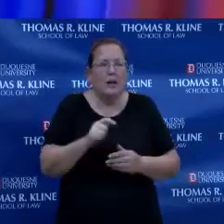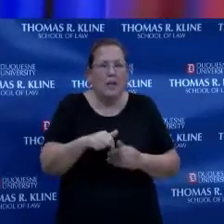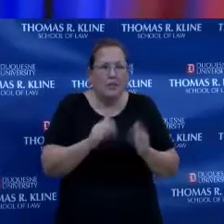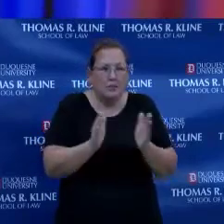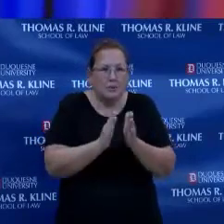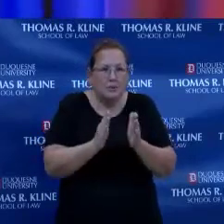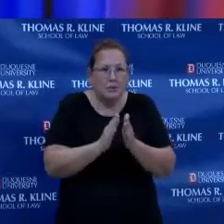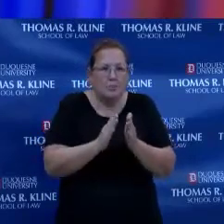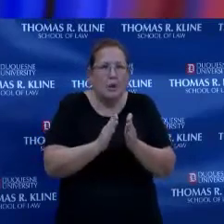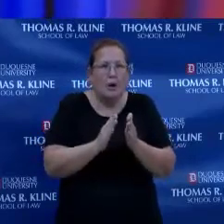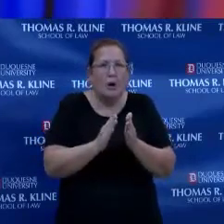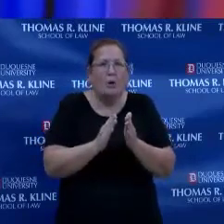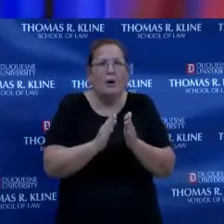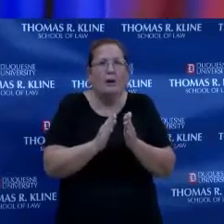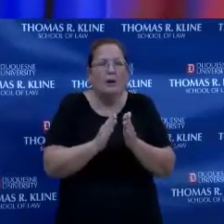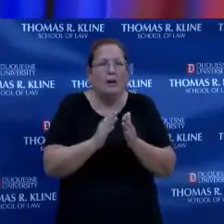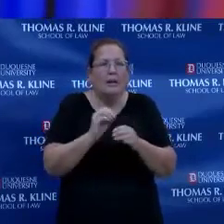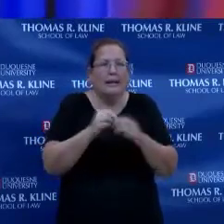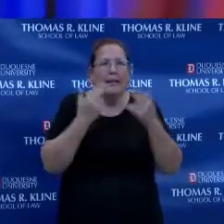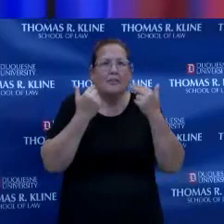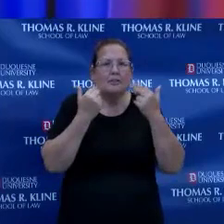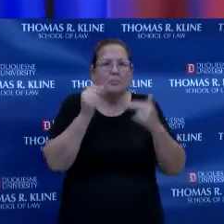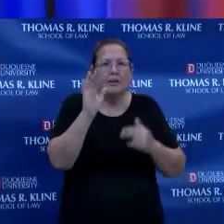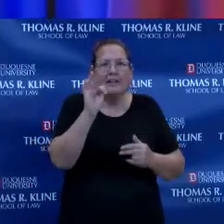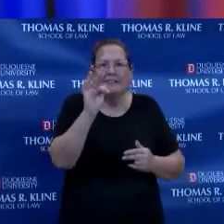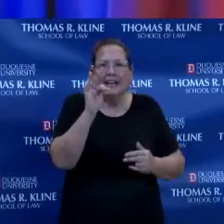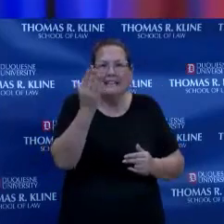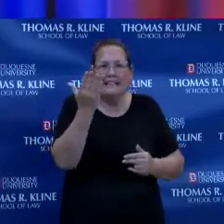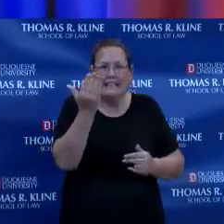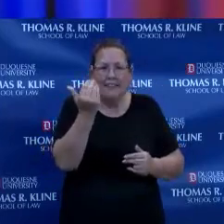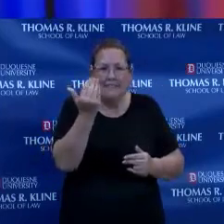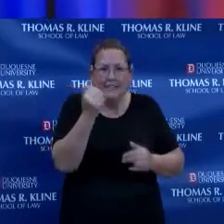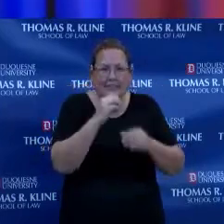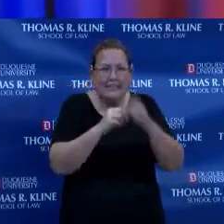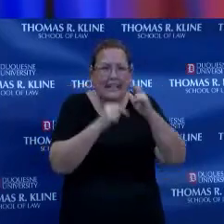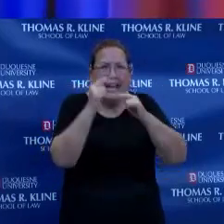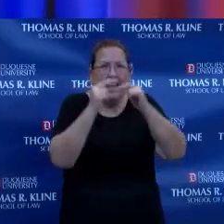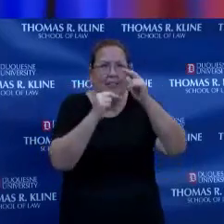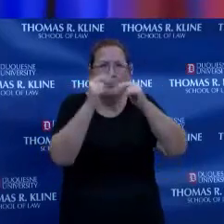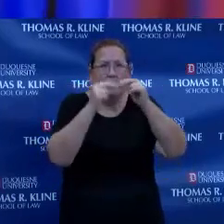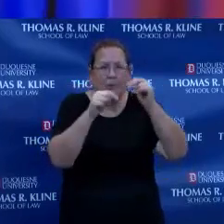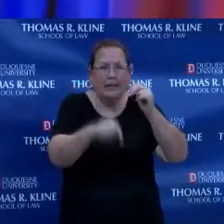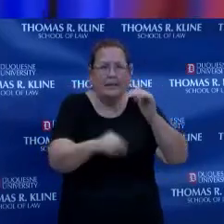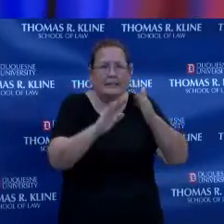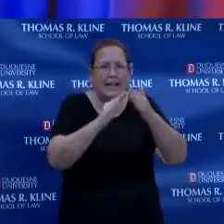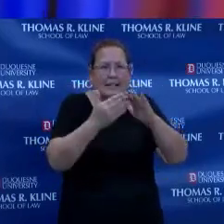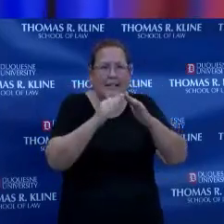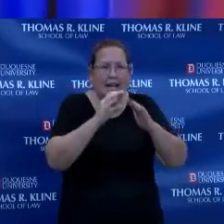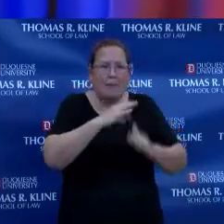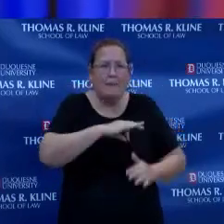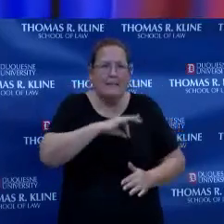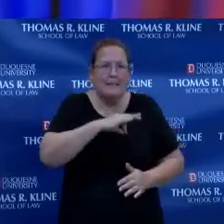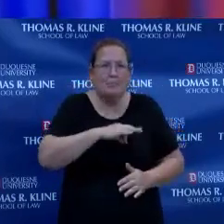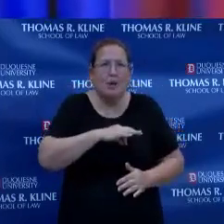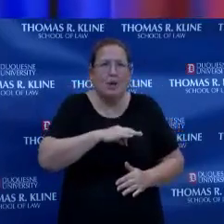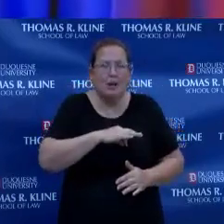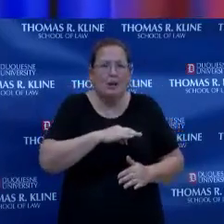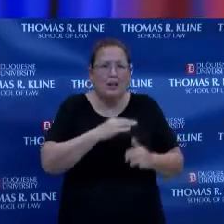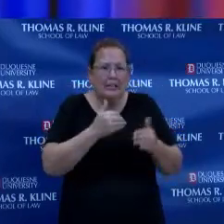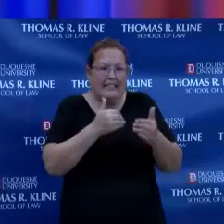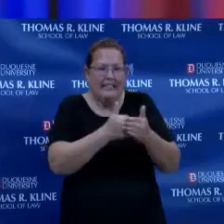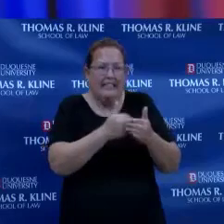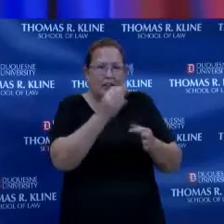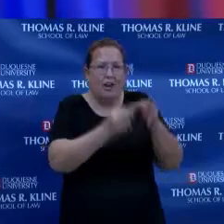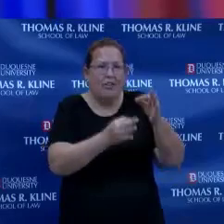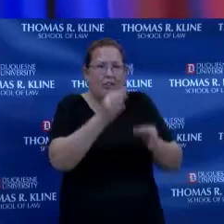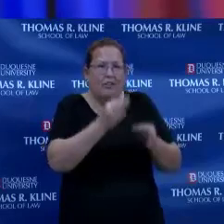event in the spring of 1915 in a building in downtown Pittsburgh across from the county courthouse. It's actually a